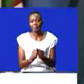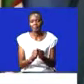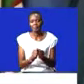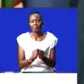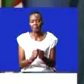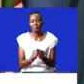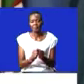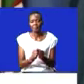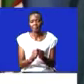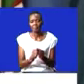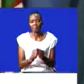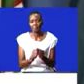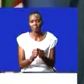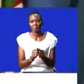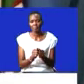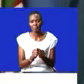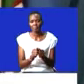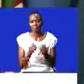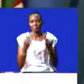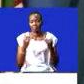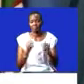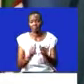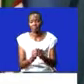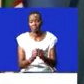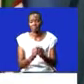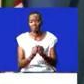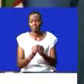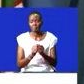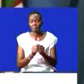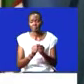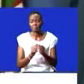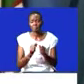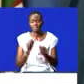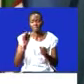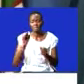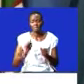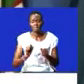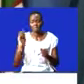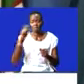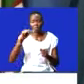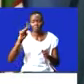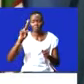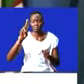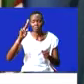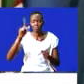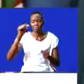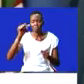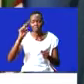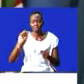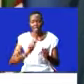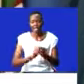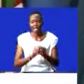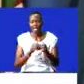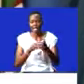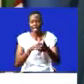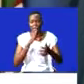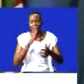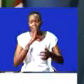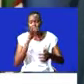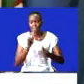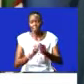Floods, due to the climate change, I think South Sudan has been hitting by flood for